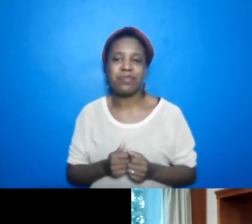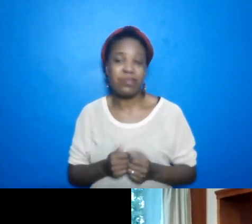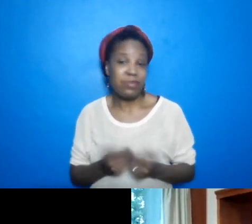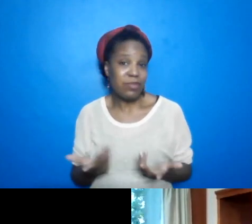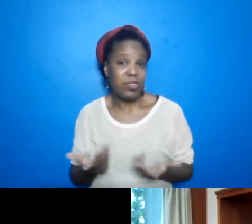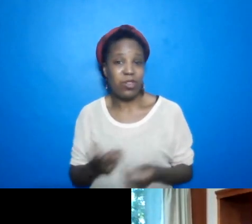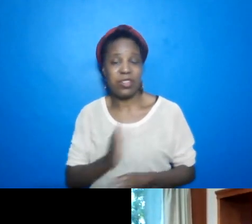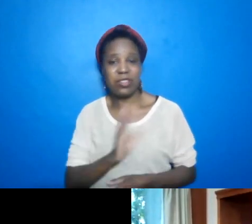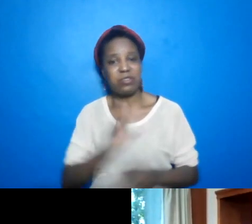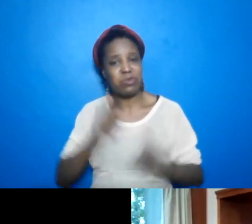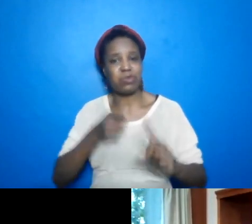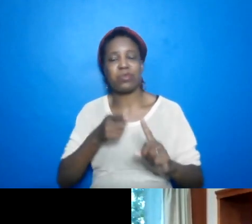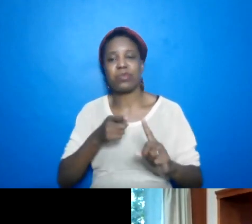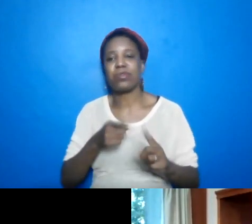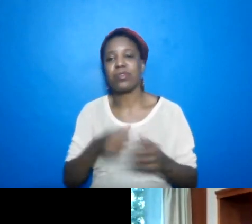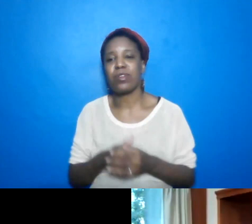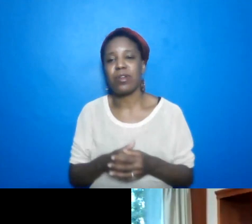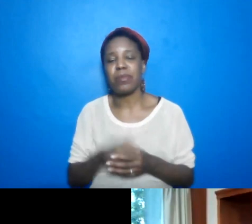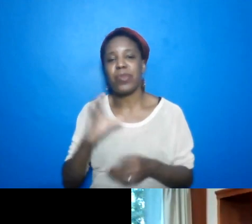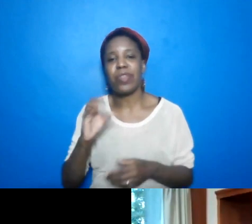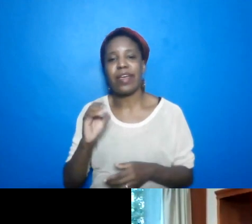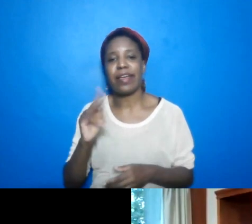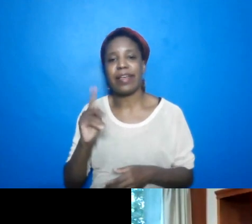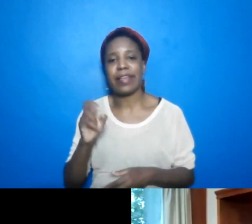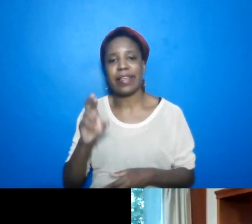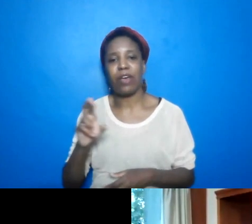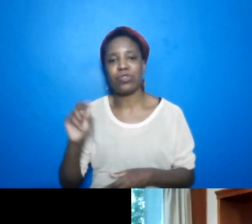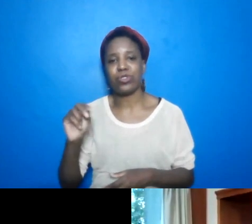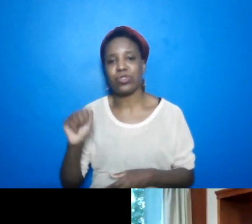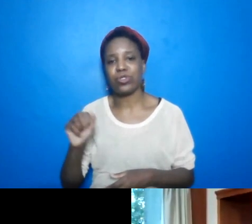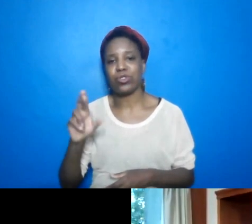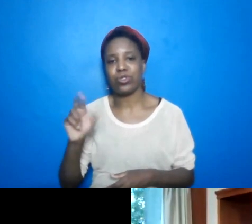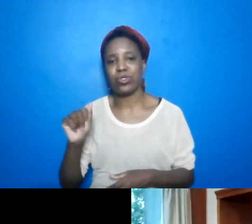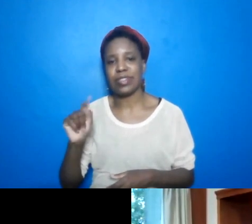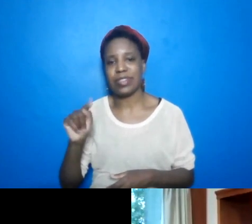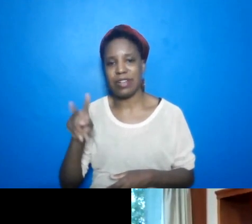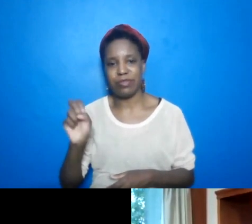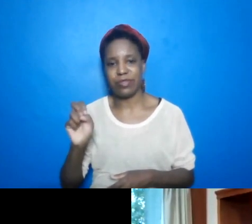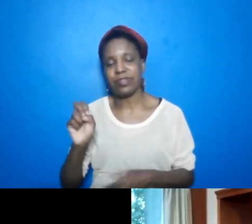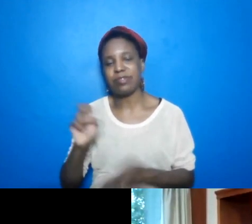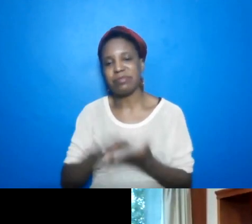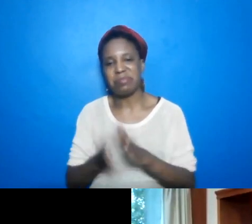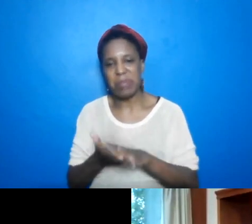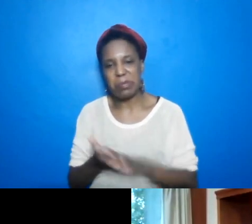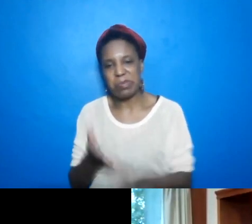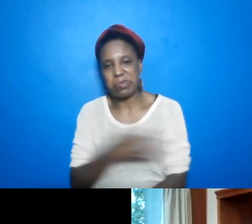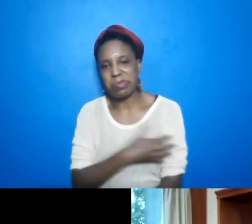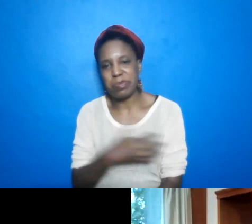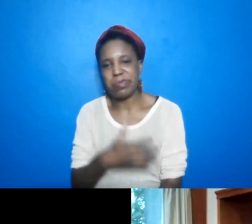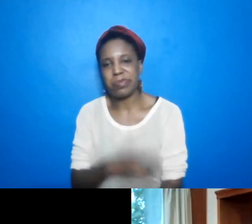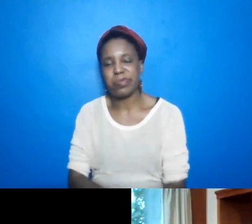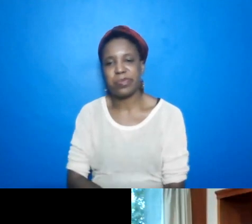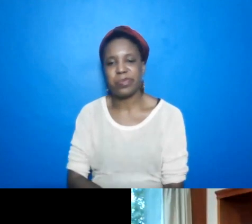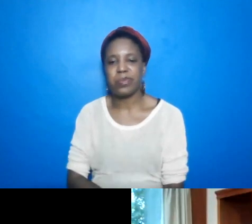So that counter narrative, it becomes really powerful in that way. And you want to have